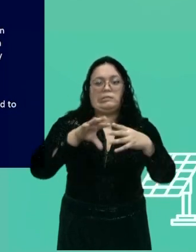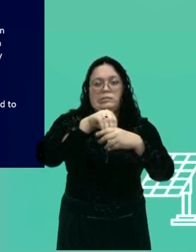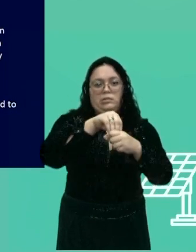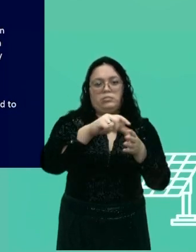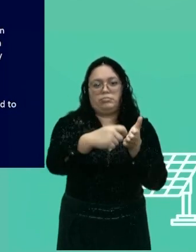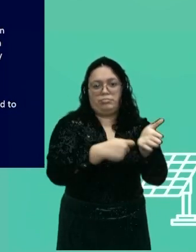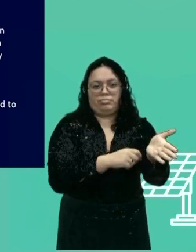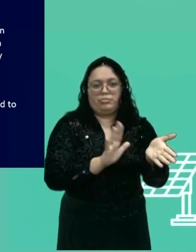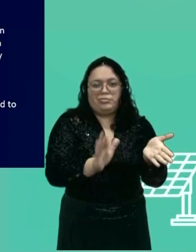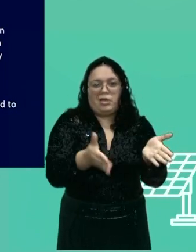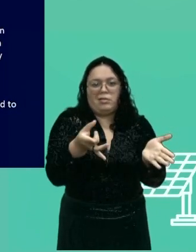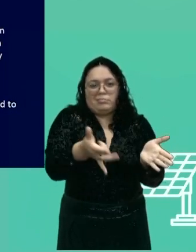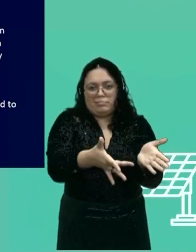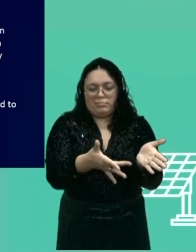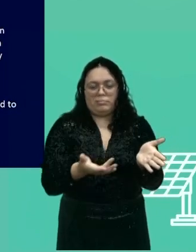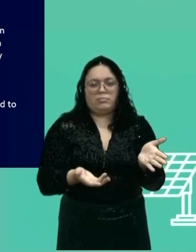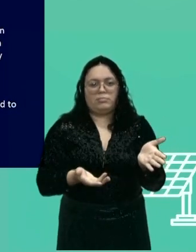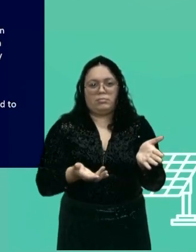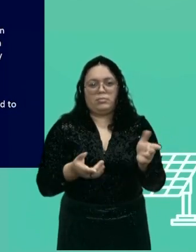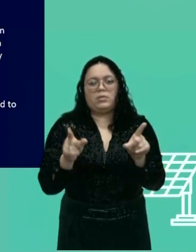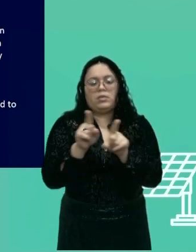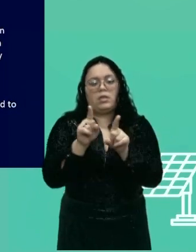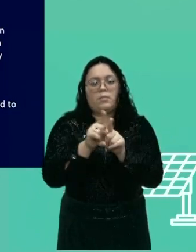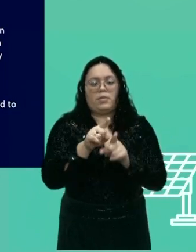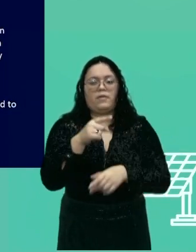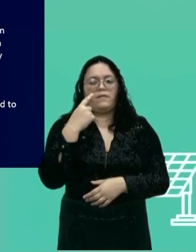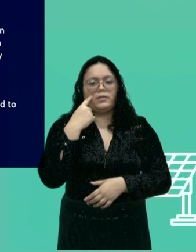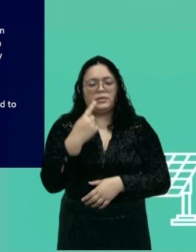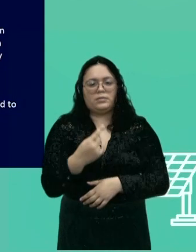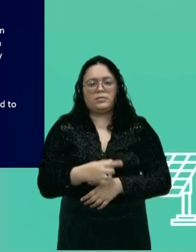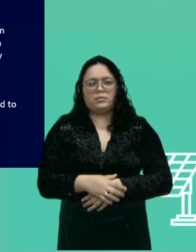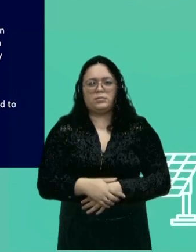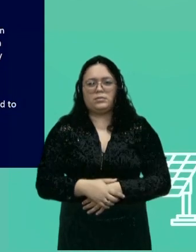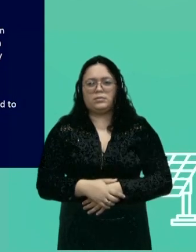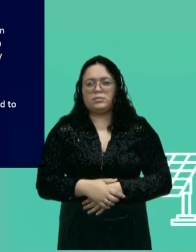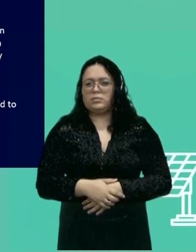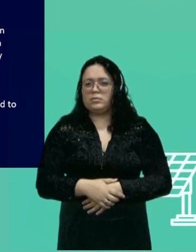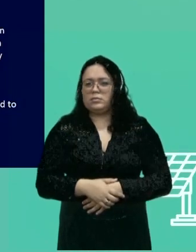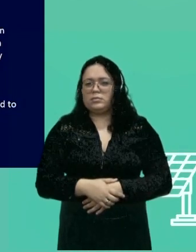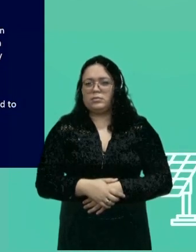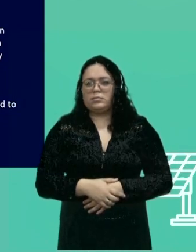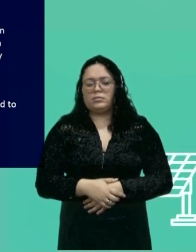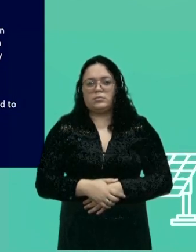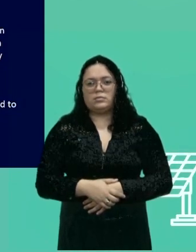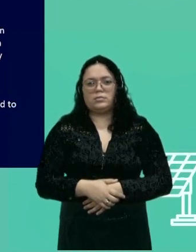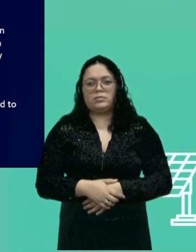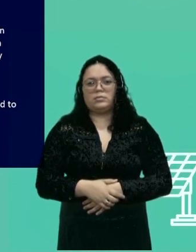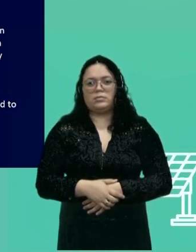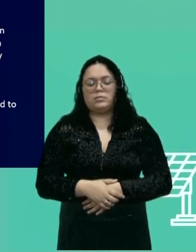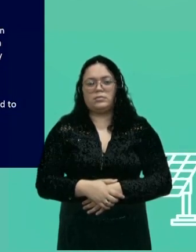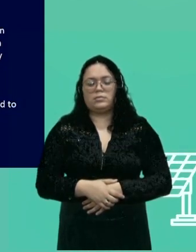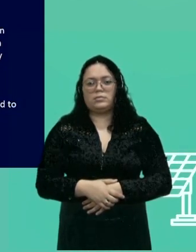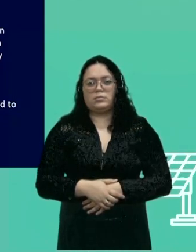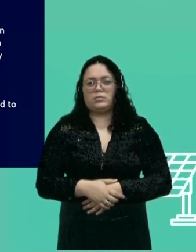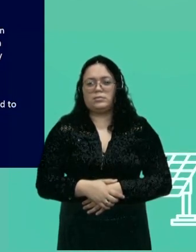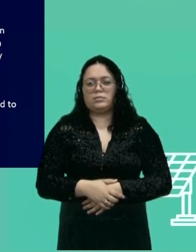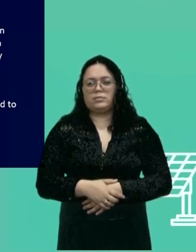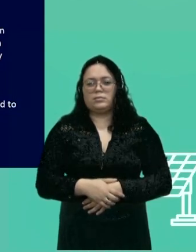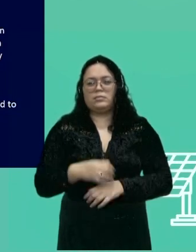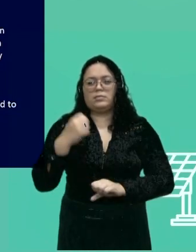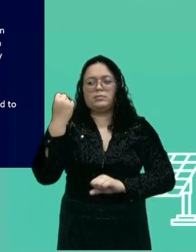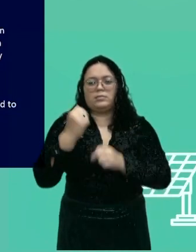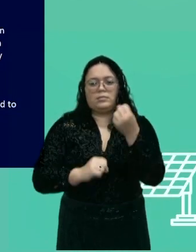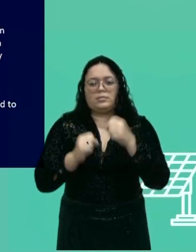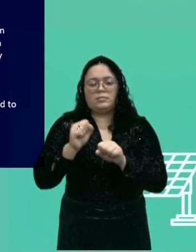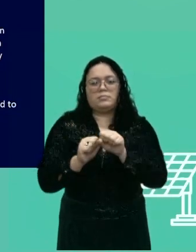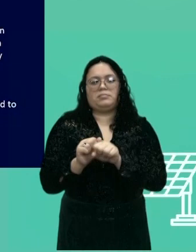gas emissions must be calculated at the point of production, and producers must also set out a risk mitigation plan for fugitive hydrogen